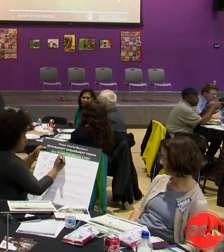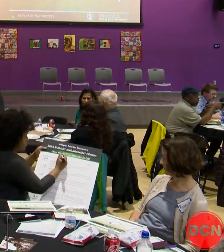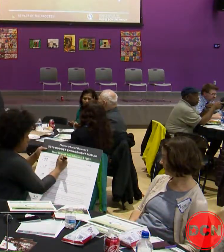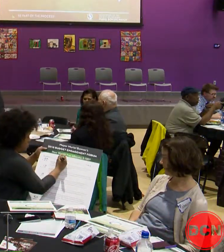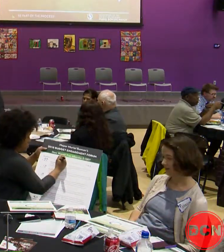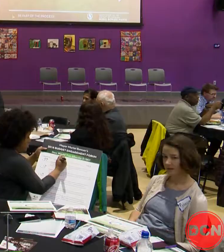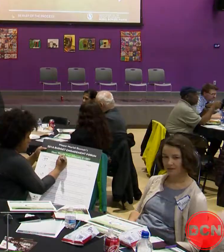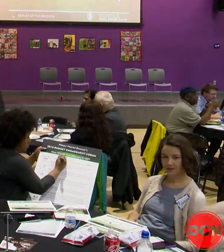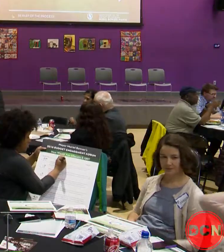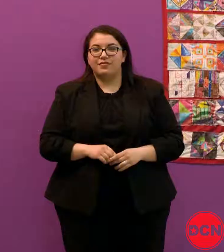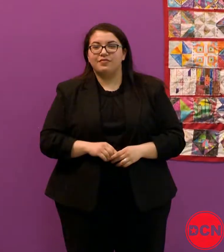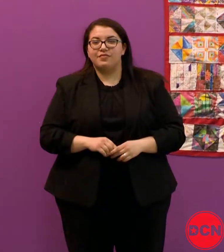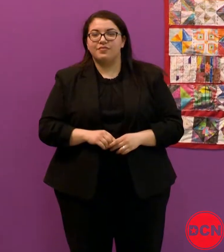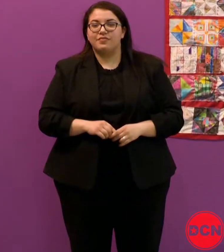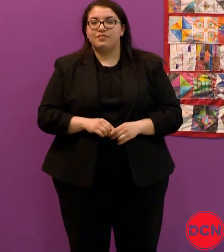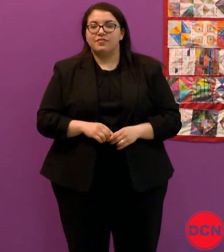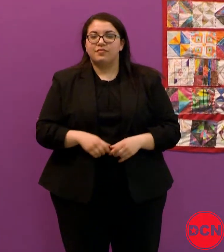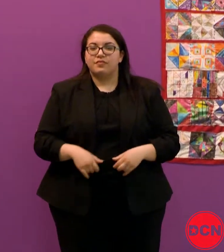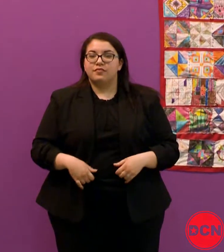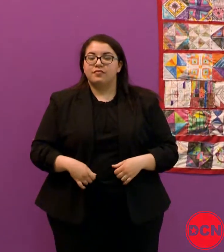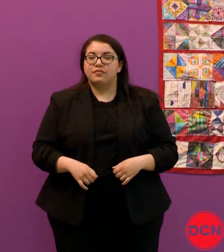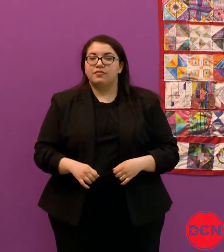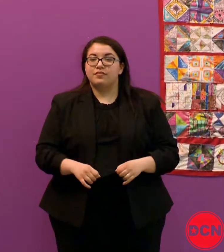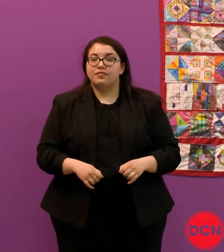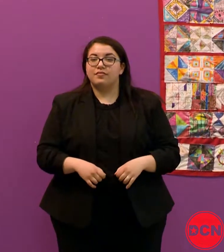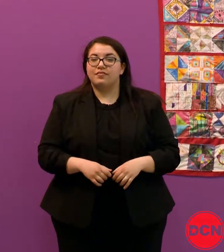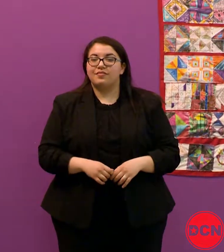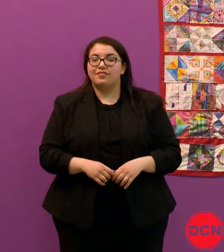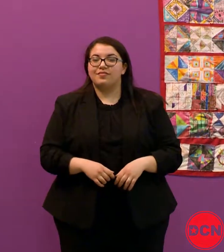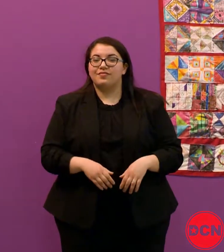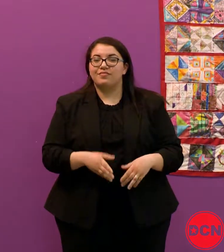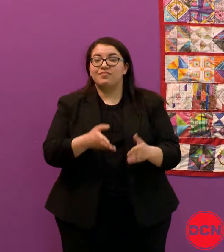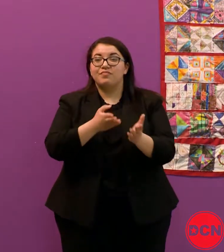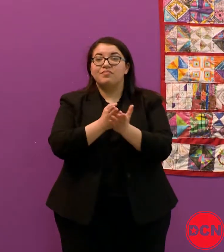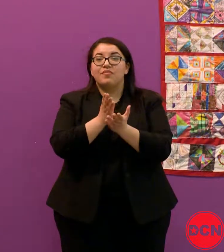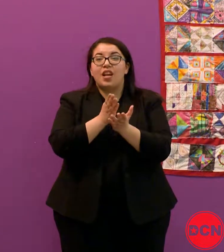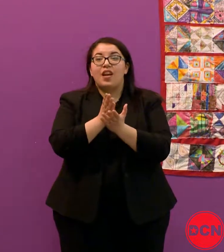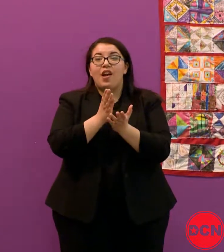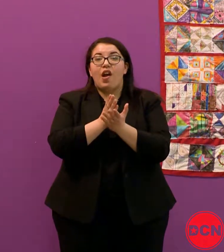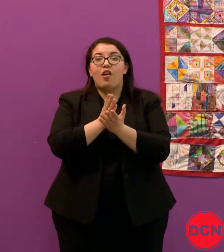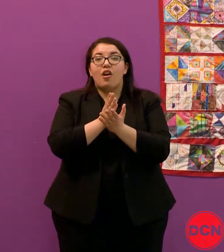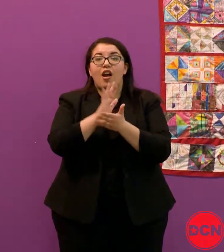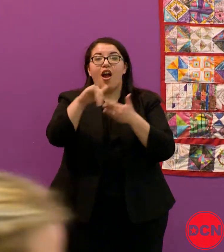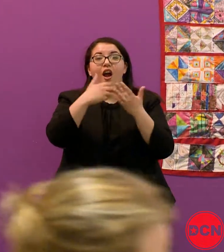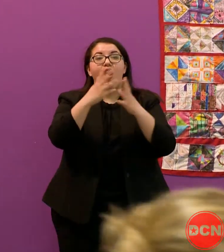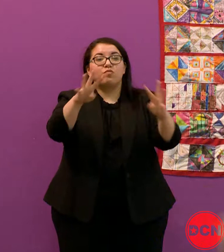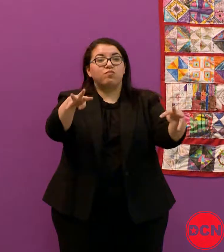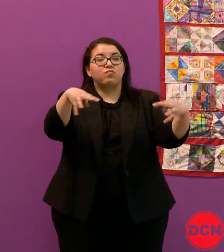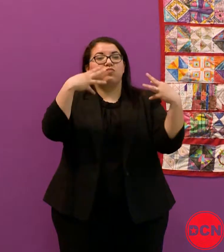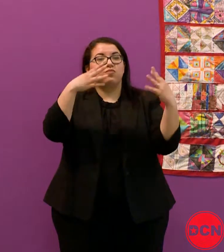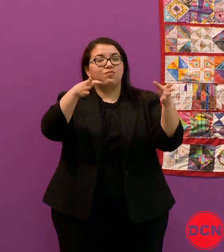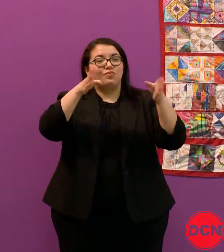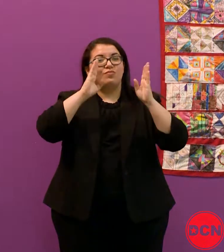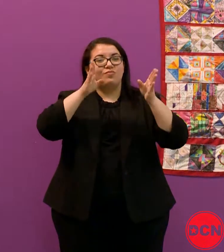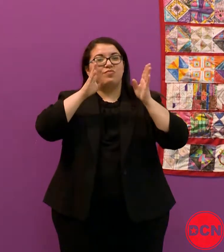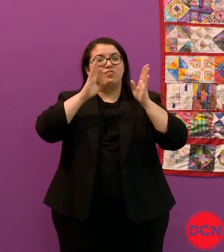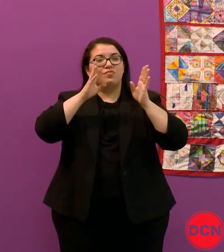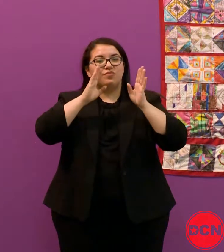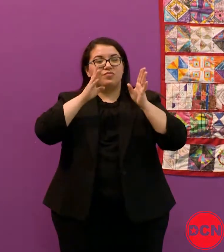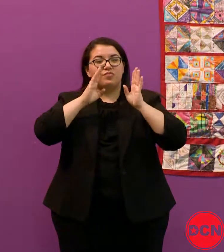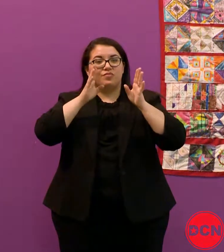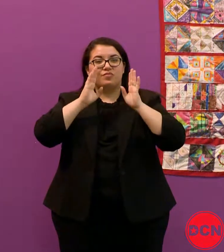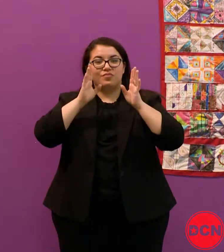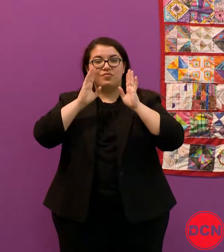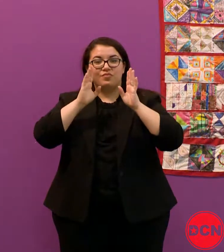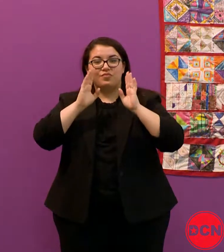those tallies final. All right. All right, can we have everybody's attention? Can we have everybody's attention?